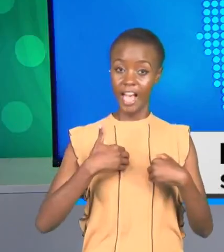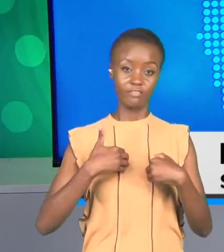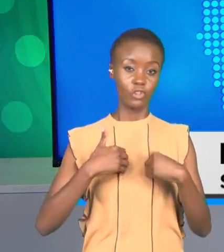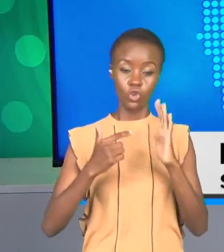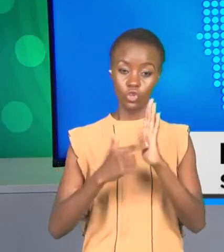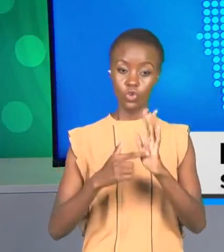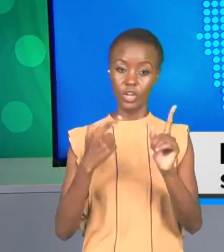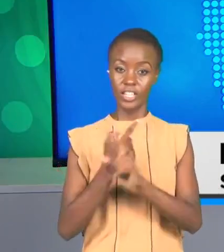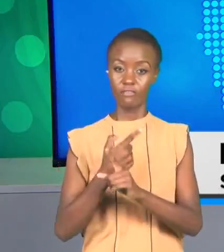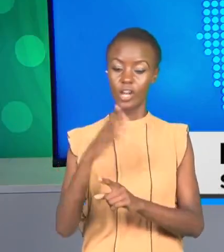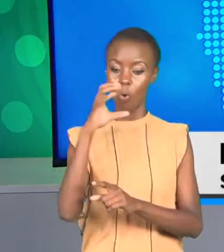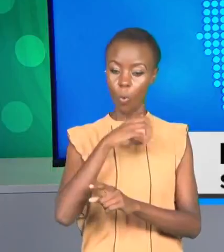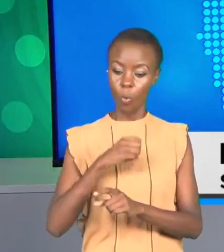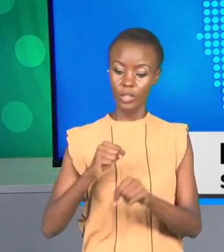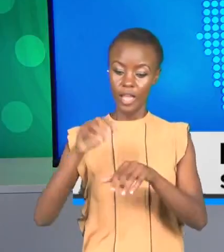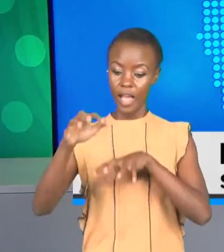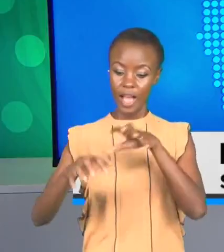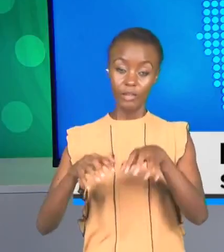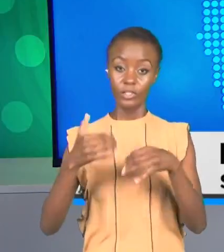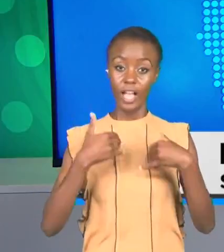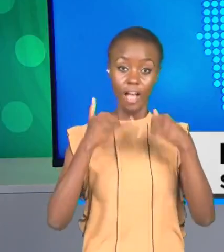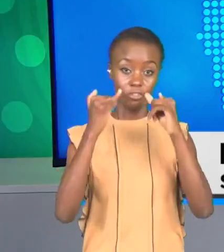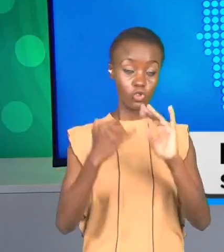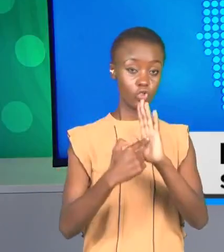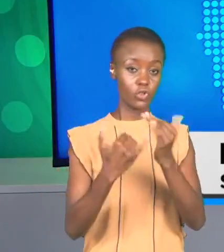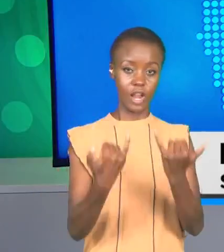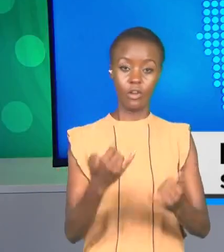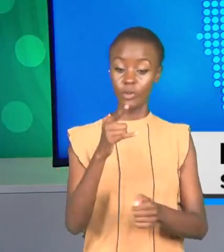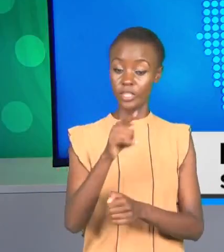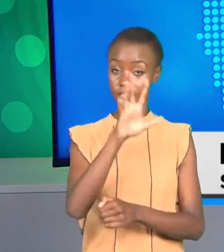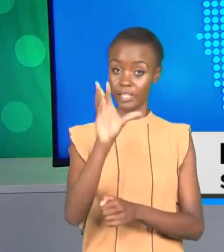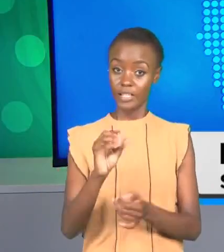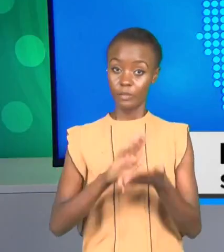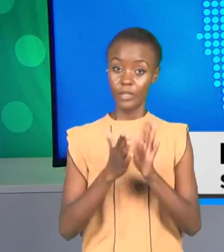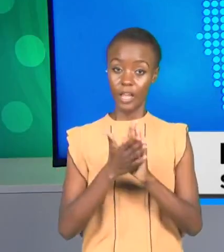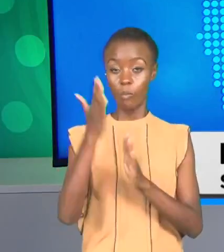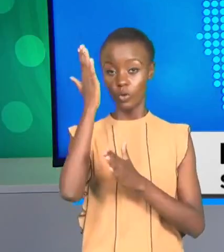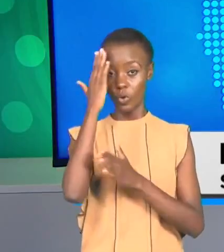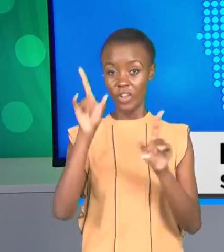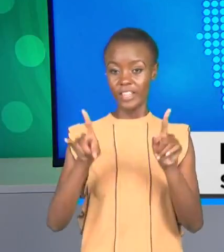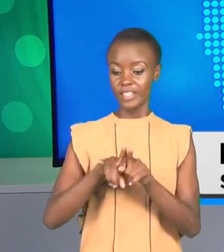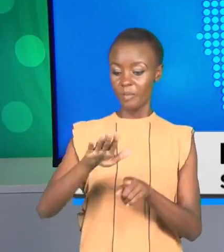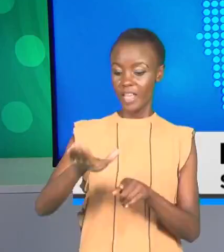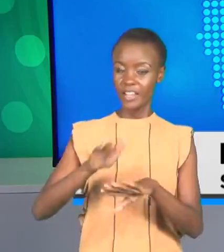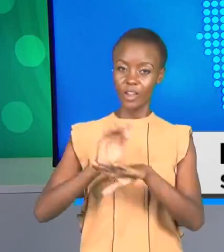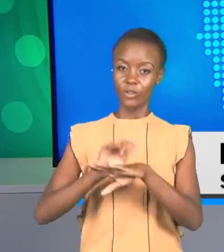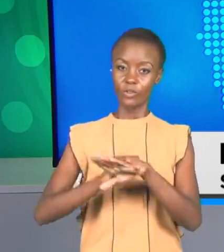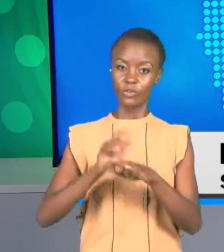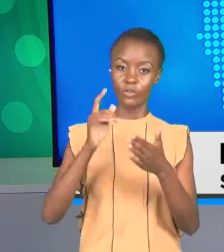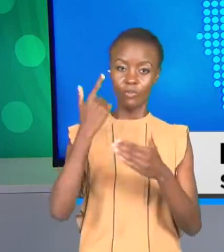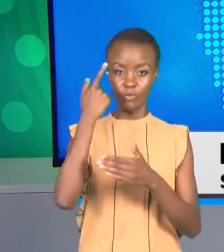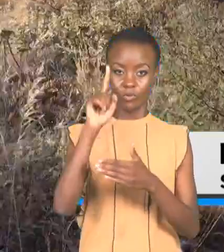recent discoveries bringing whole new species to light. The country is becoming known as a paradise for